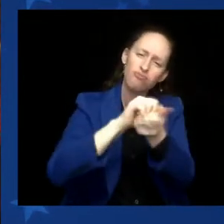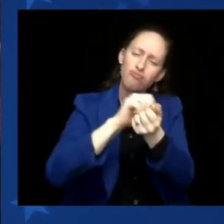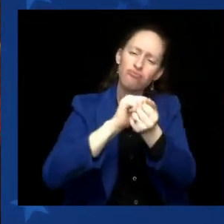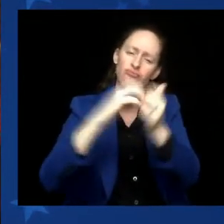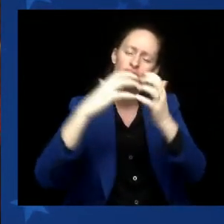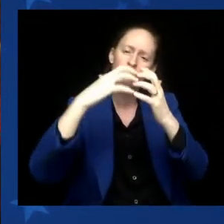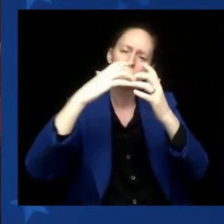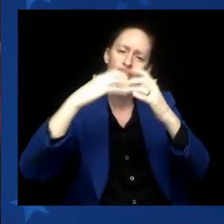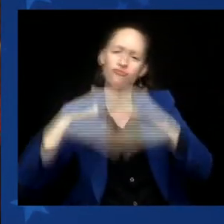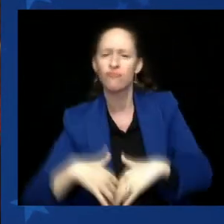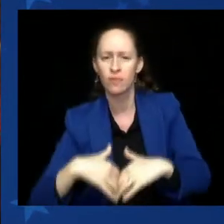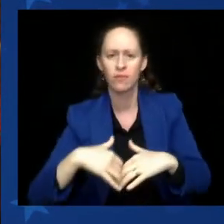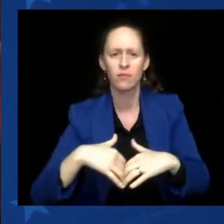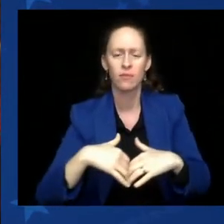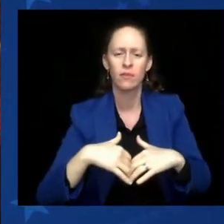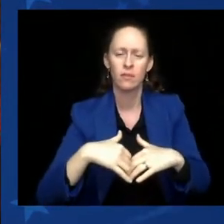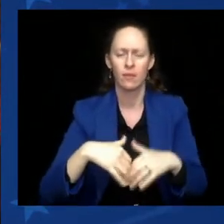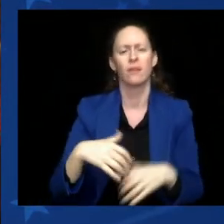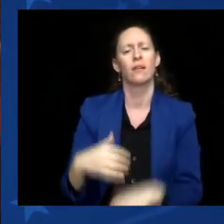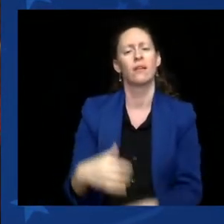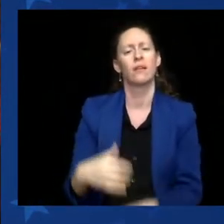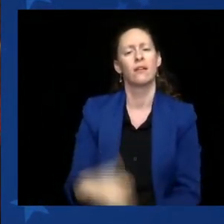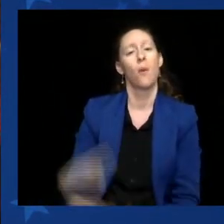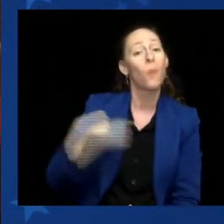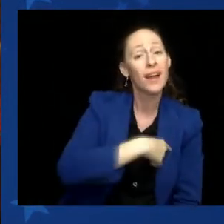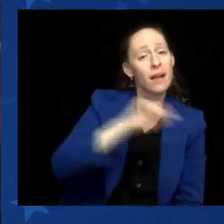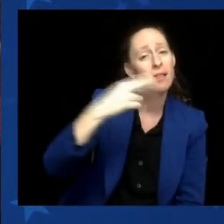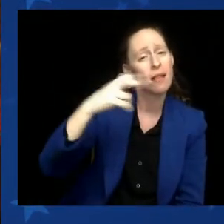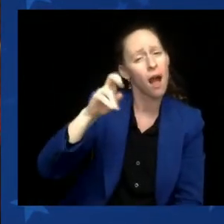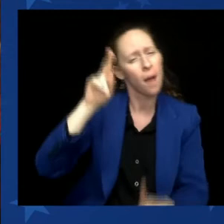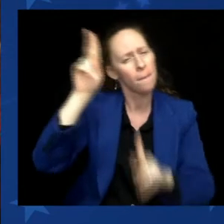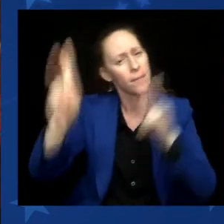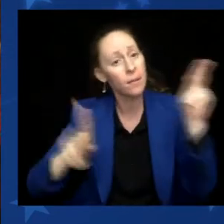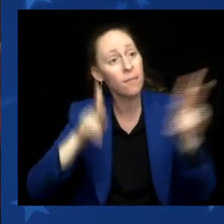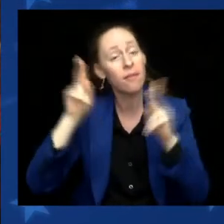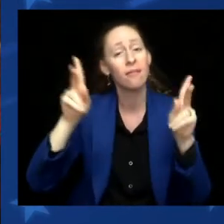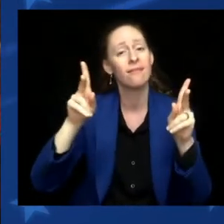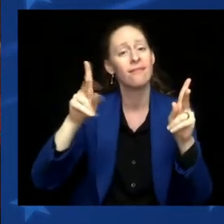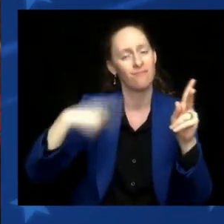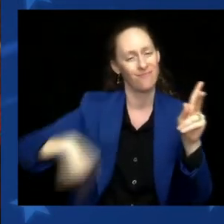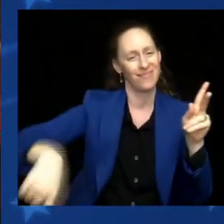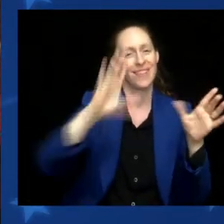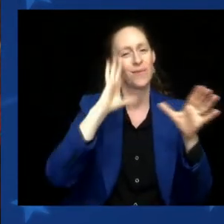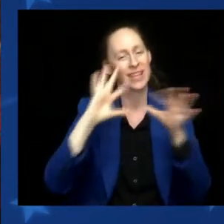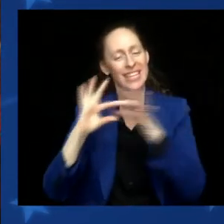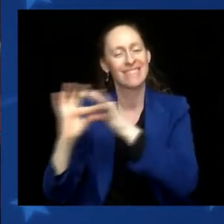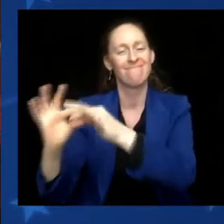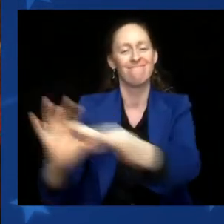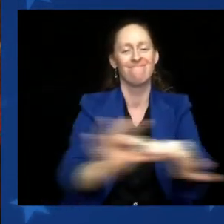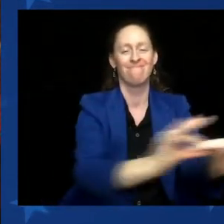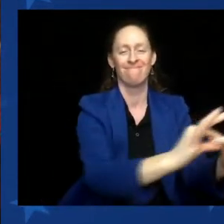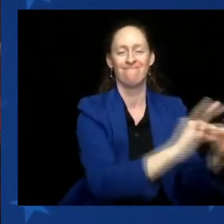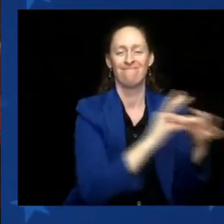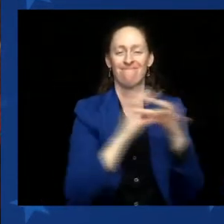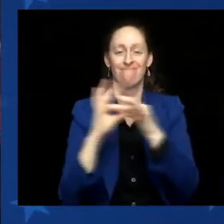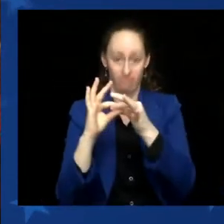apart. Today, there are dangers around us. We cannot allow to